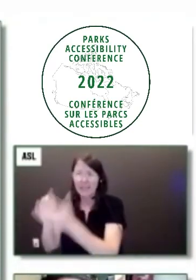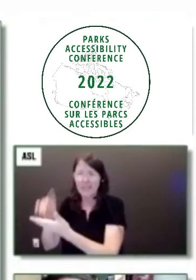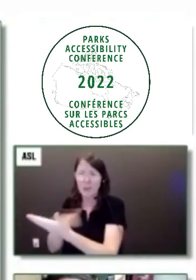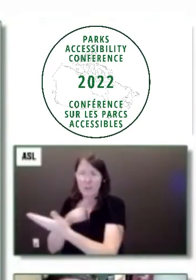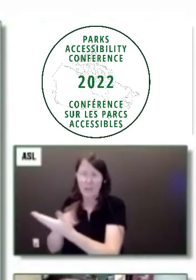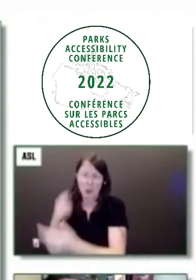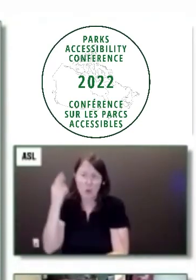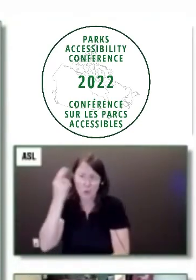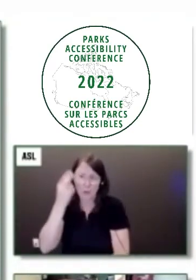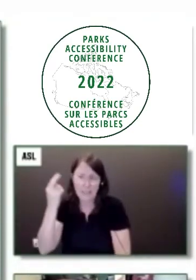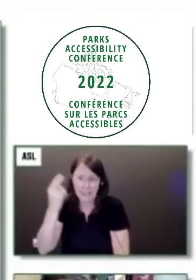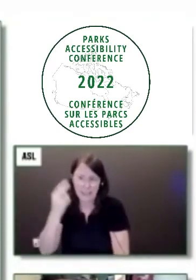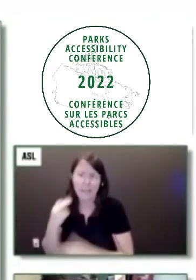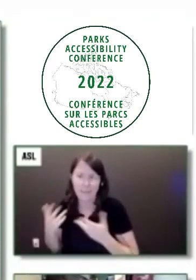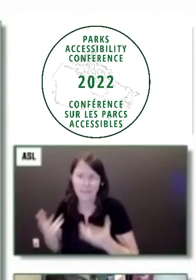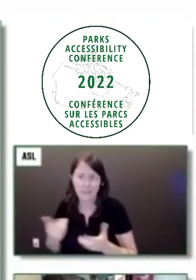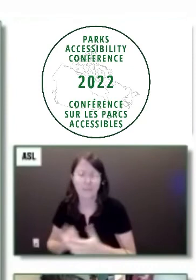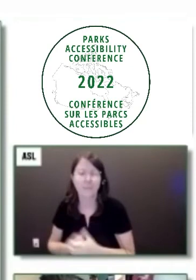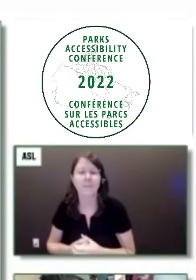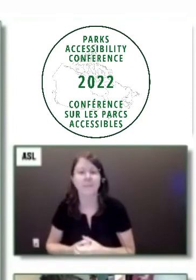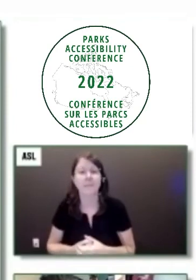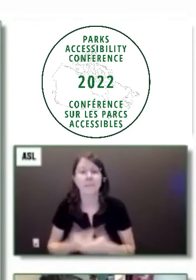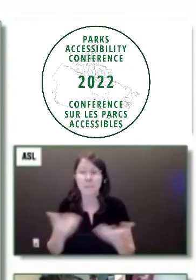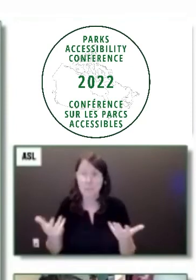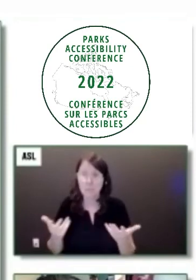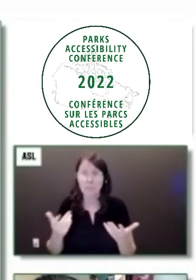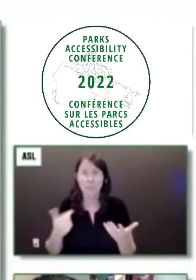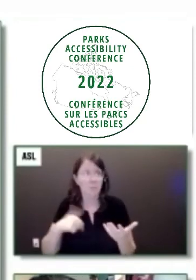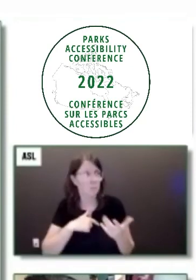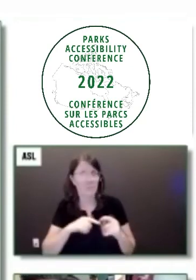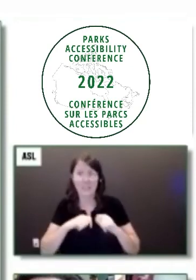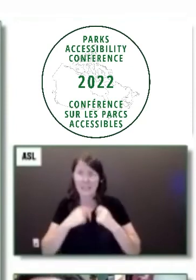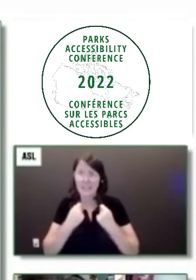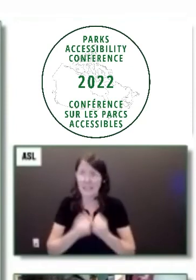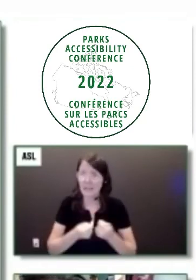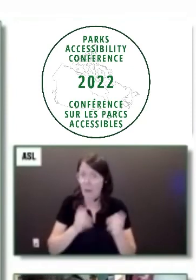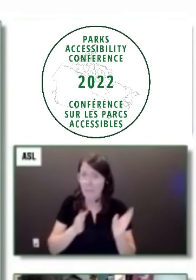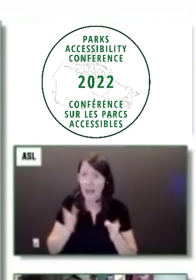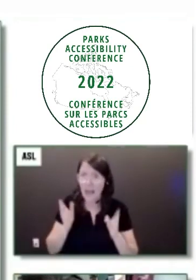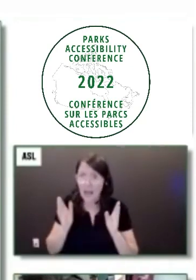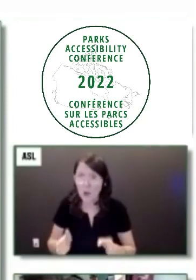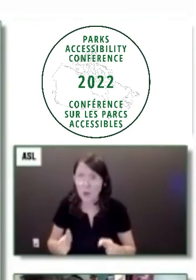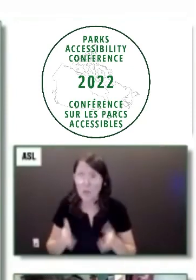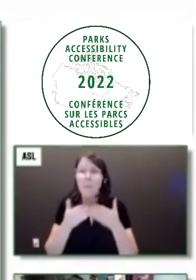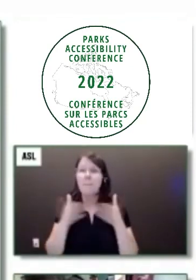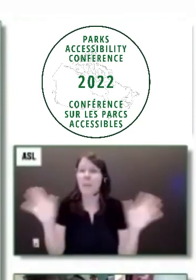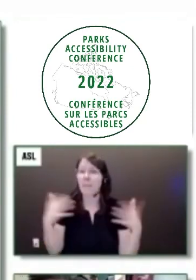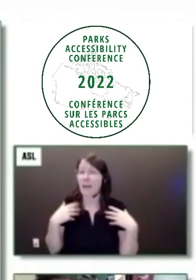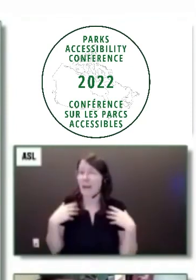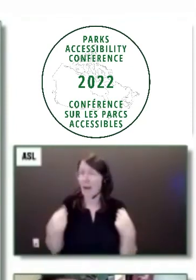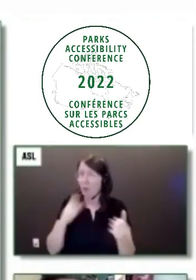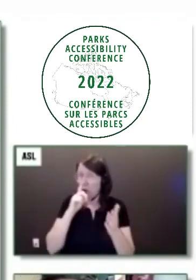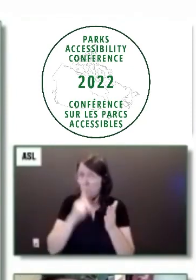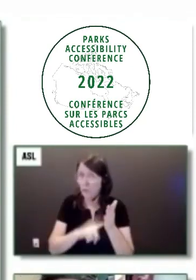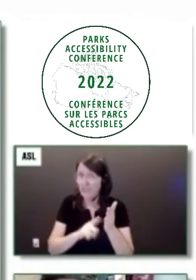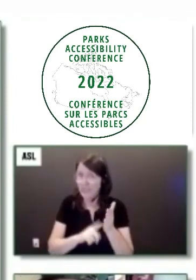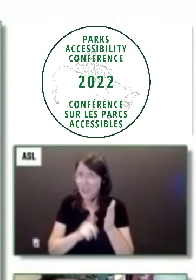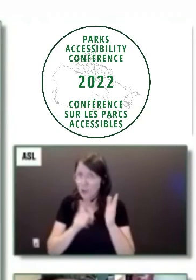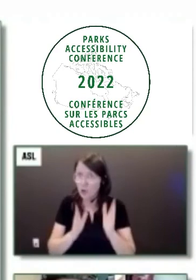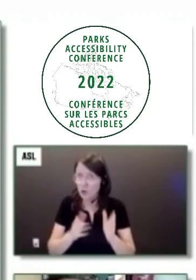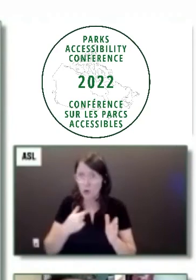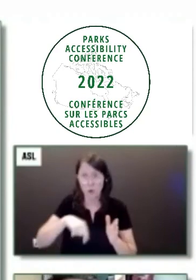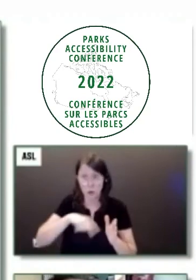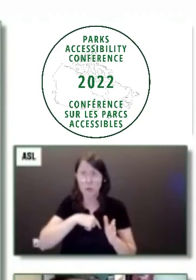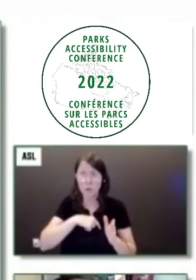So as a team of planners and public health researchers, and I think again relevant to the theme of this session, we were interested also in what the literature said